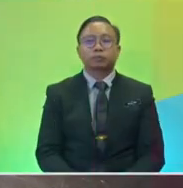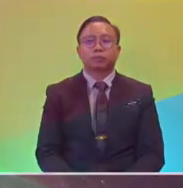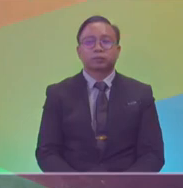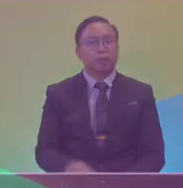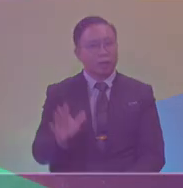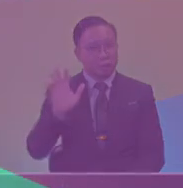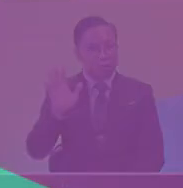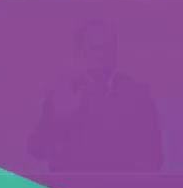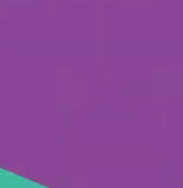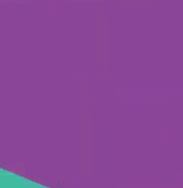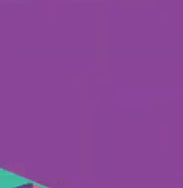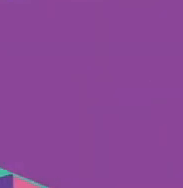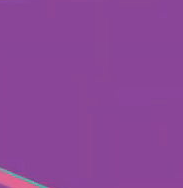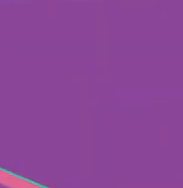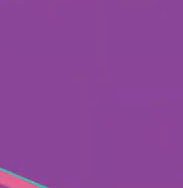Bye.